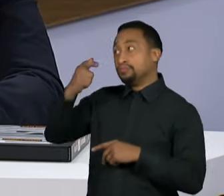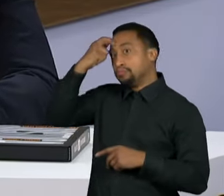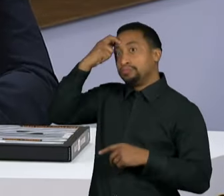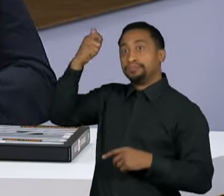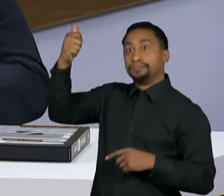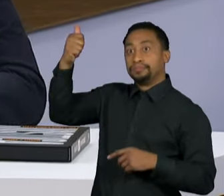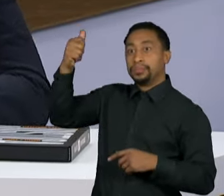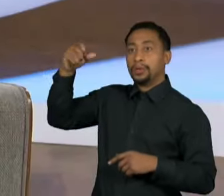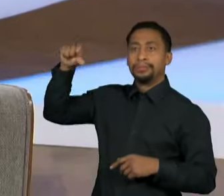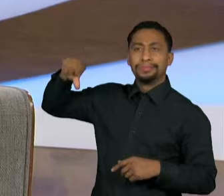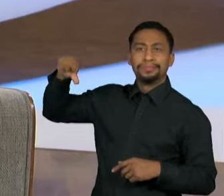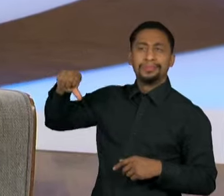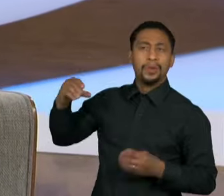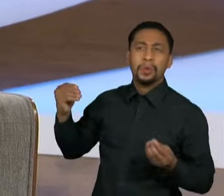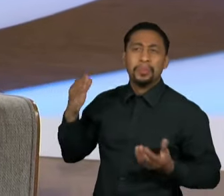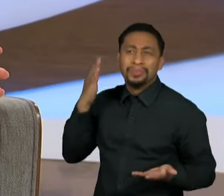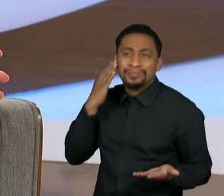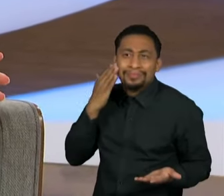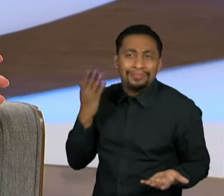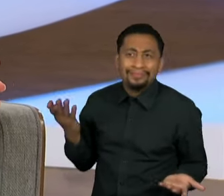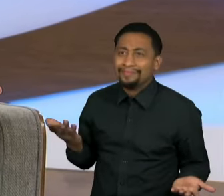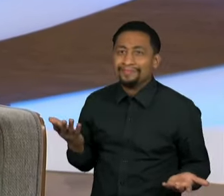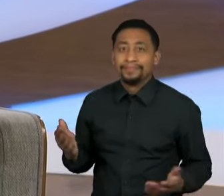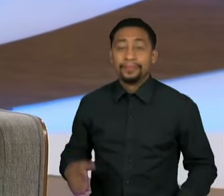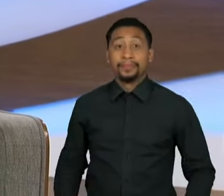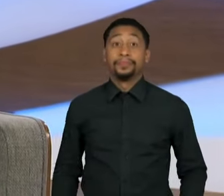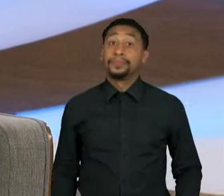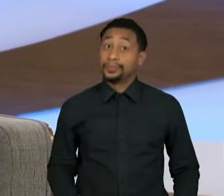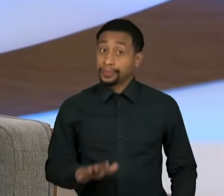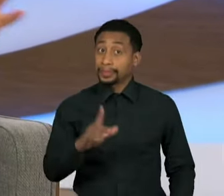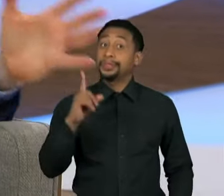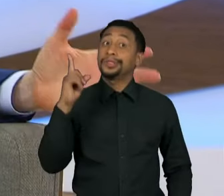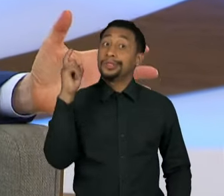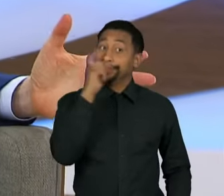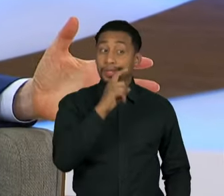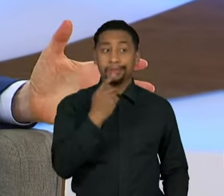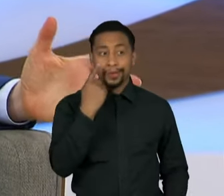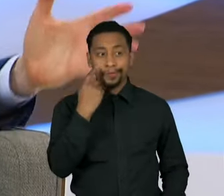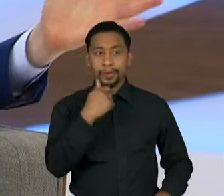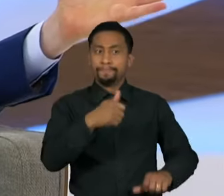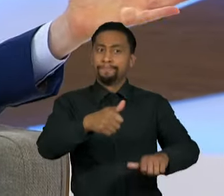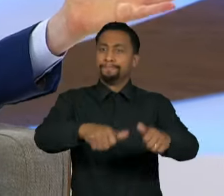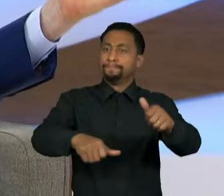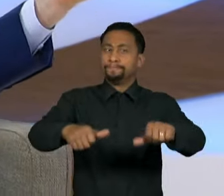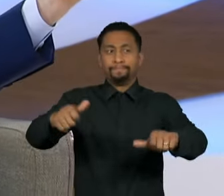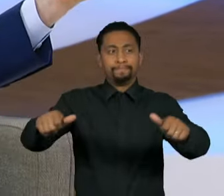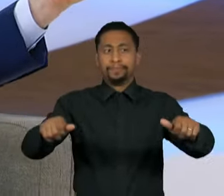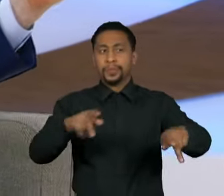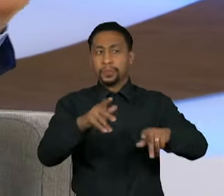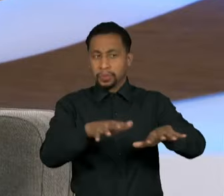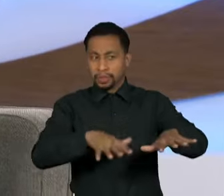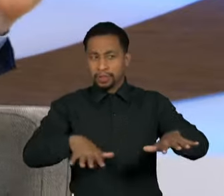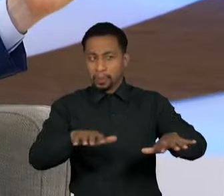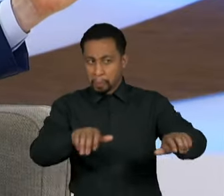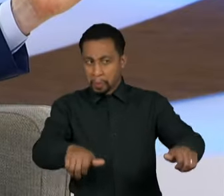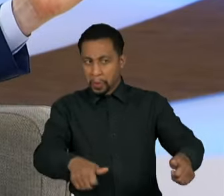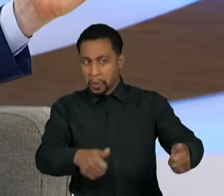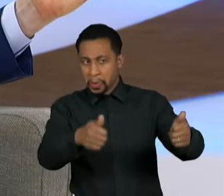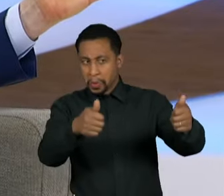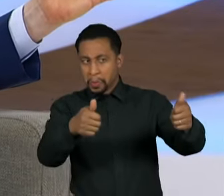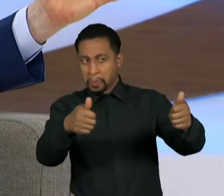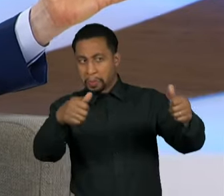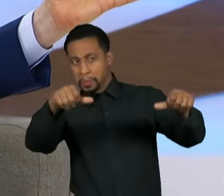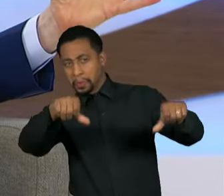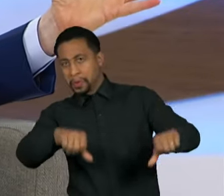menos virtuosa? It's very difficult to measure, except when we look, we were discussing earlier about the erosion